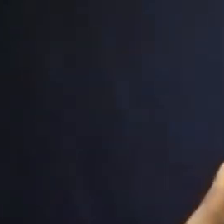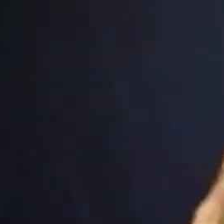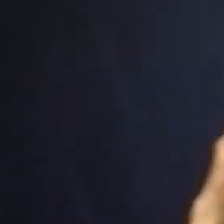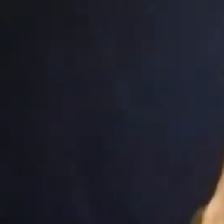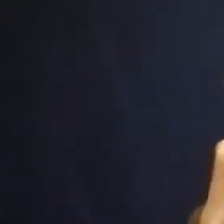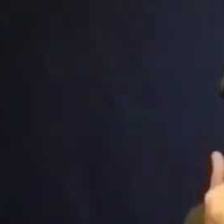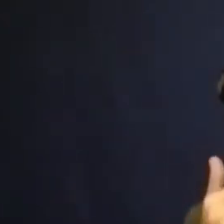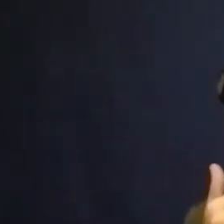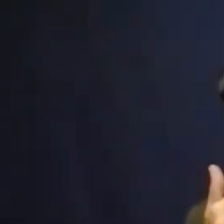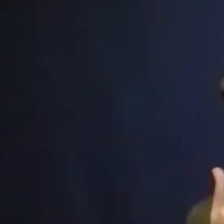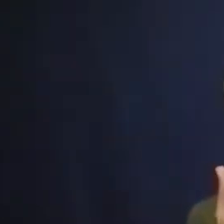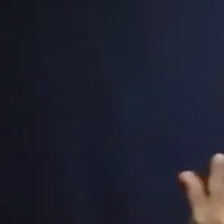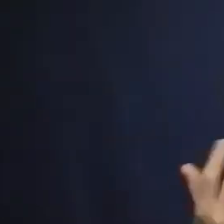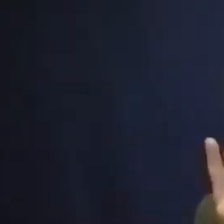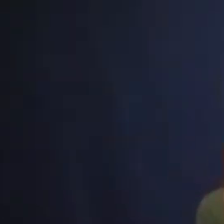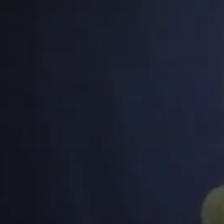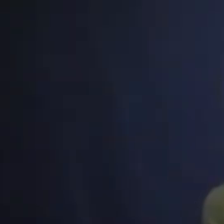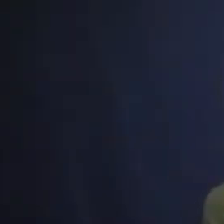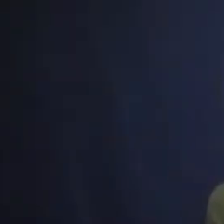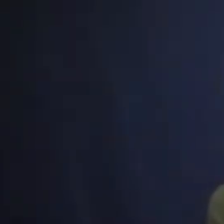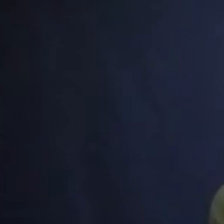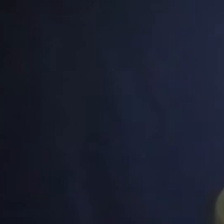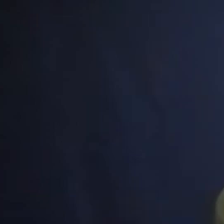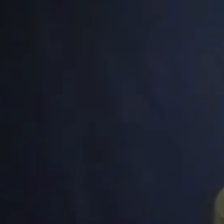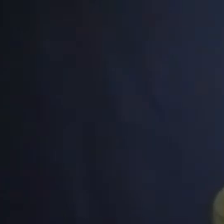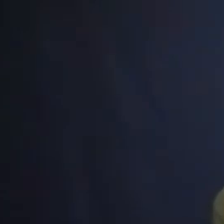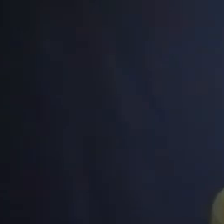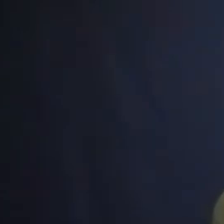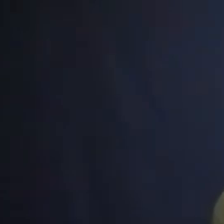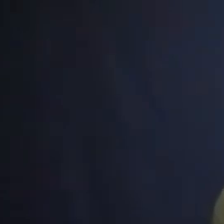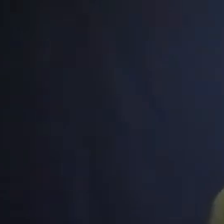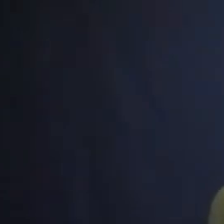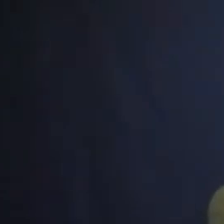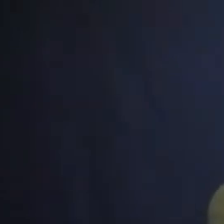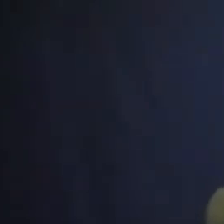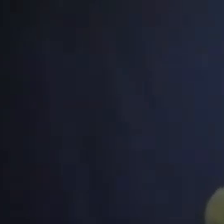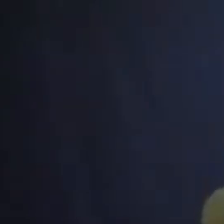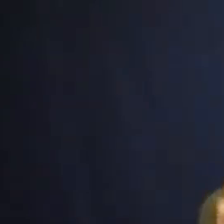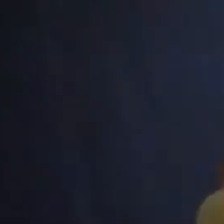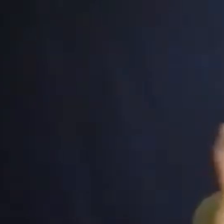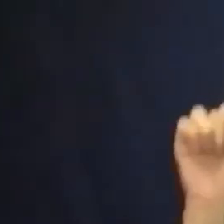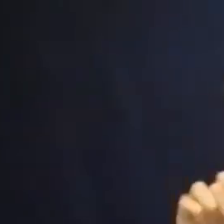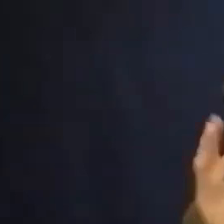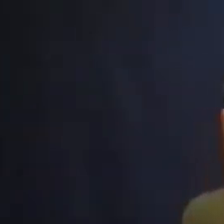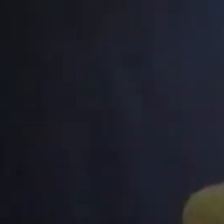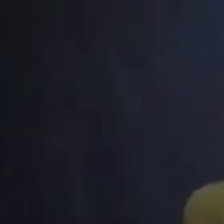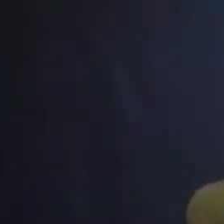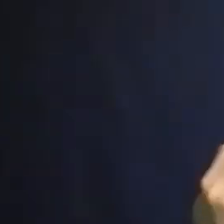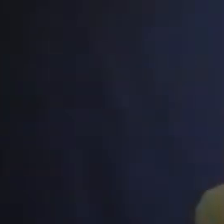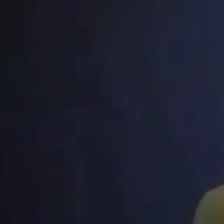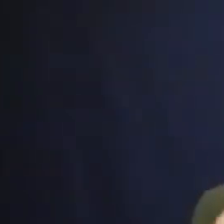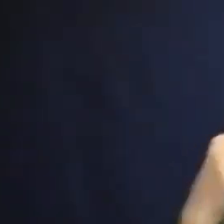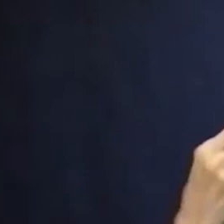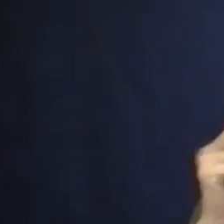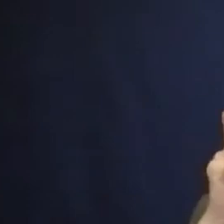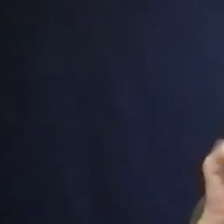with people who have direct experience navigating different systems and with housing and service providers